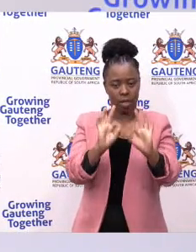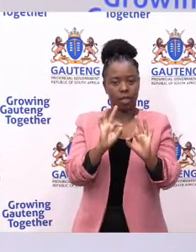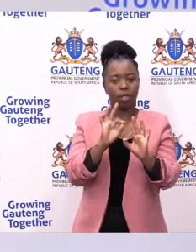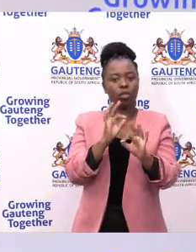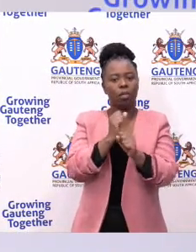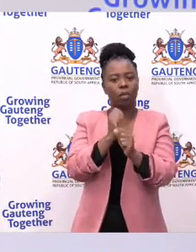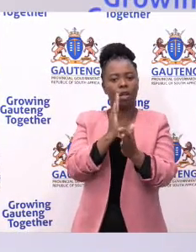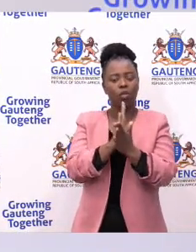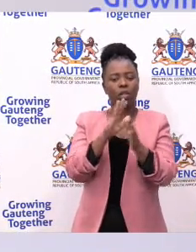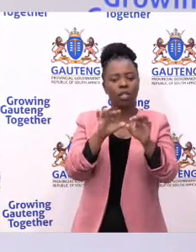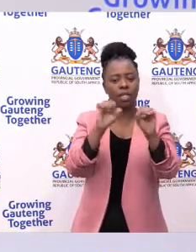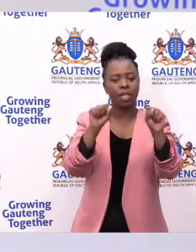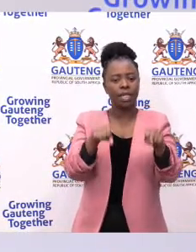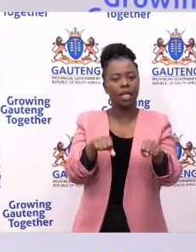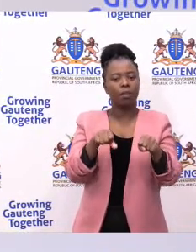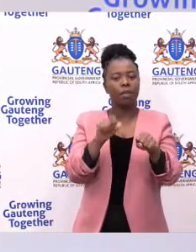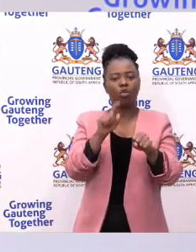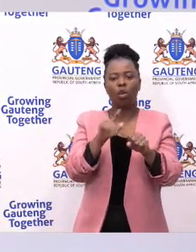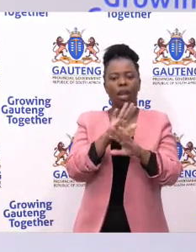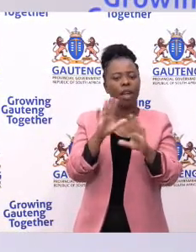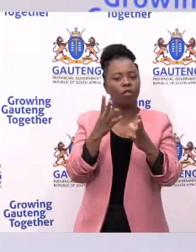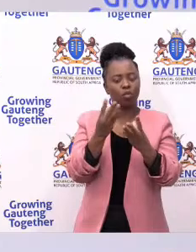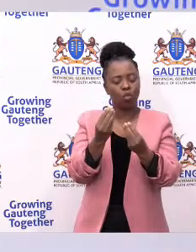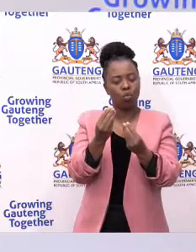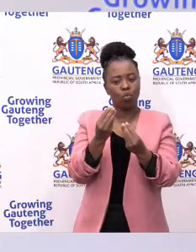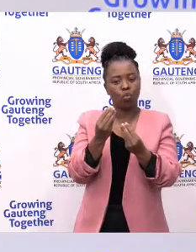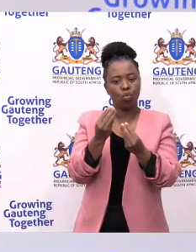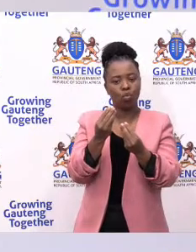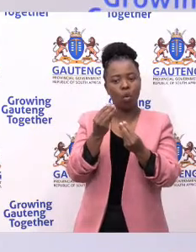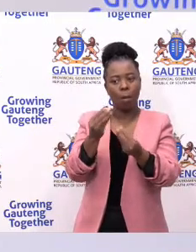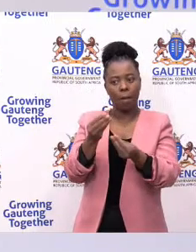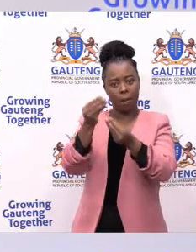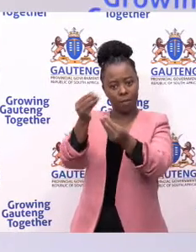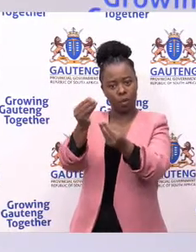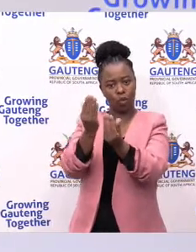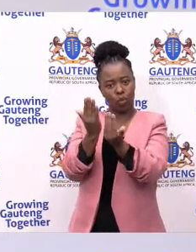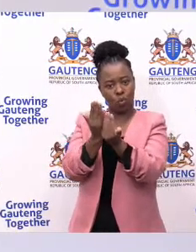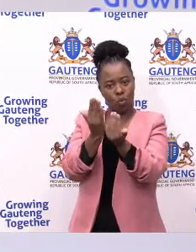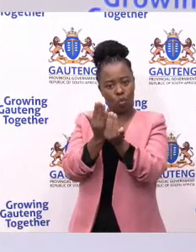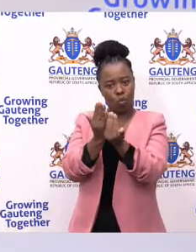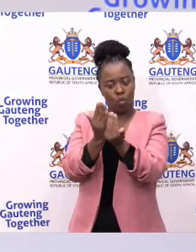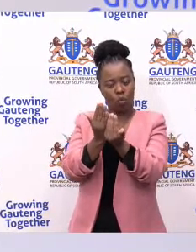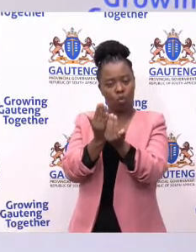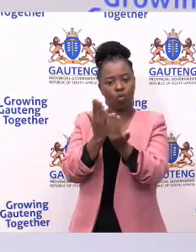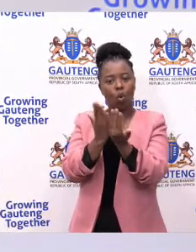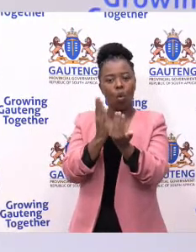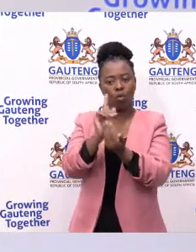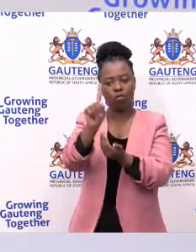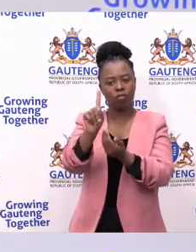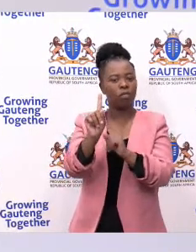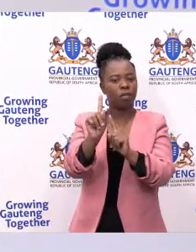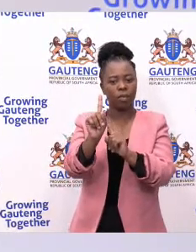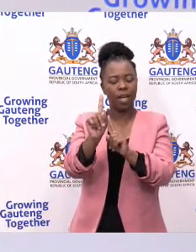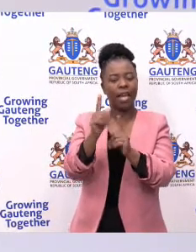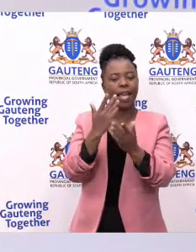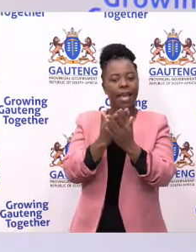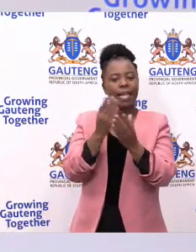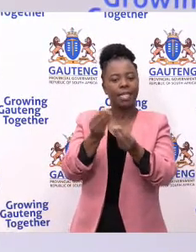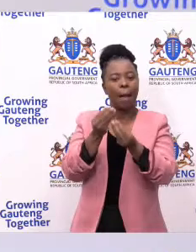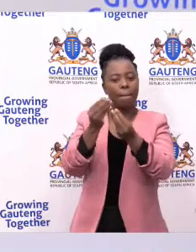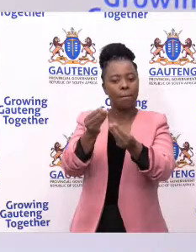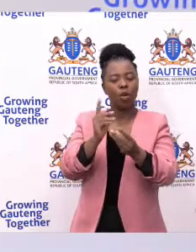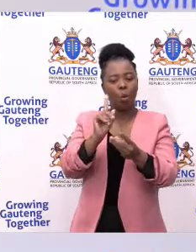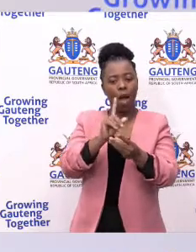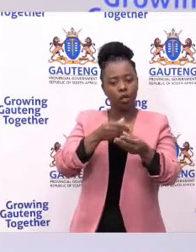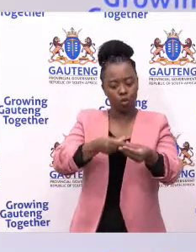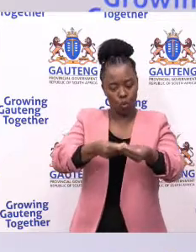system that they do not have to be going to schools to submit documents, as had been the case before. And now they are able to submit